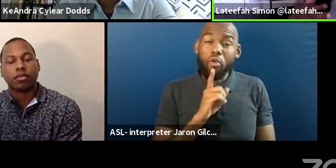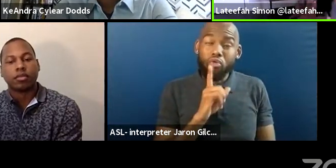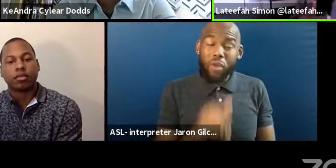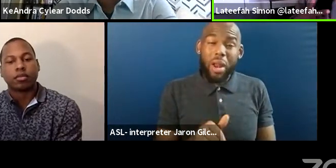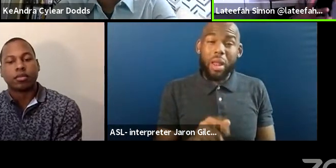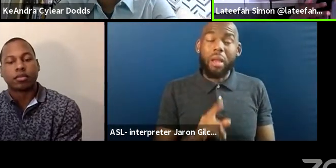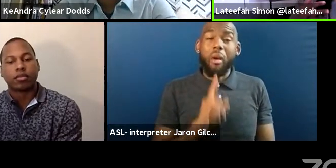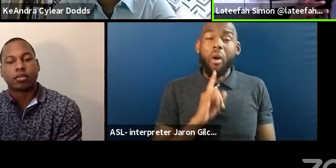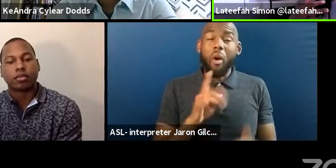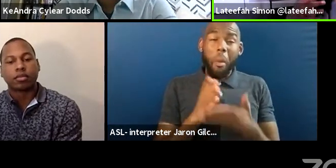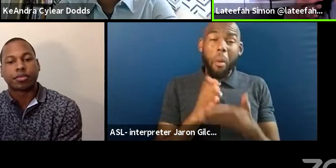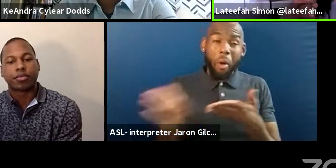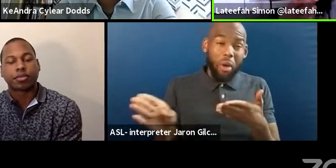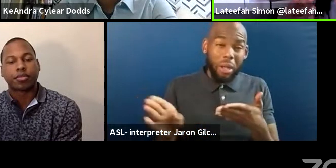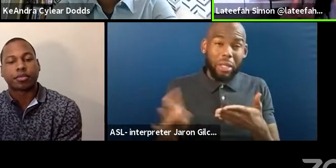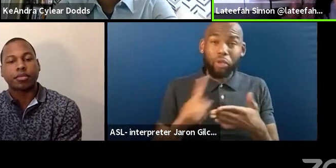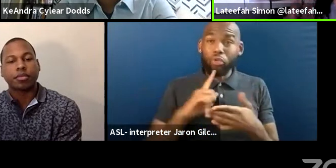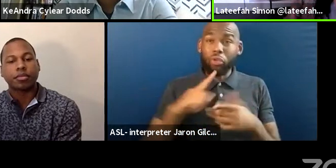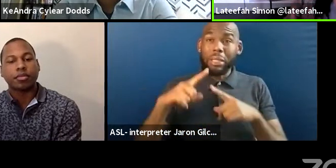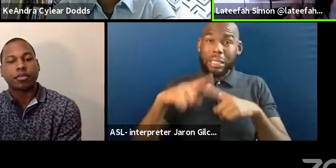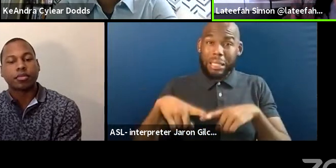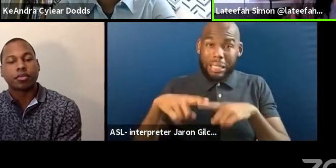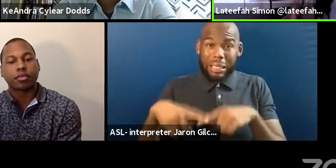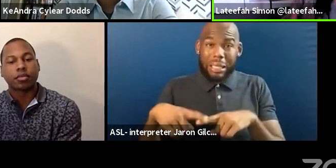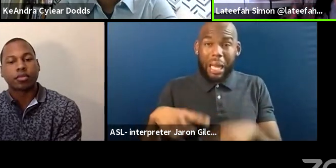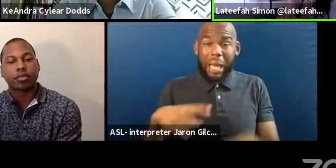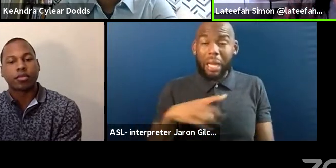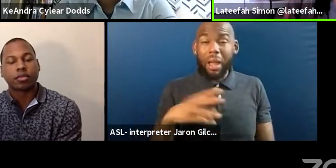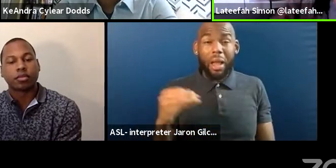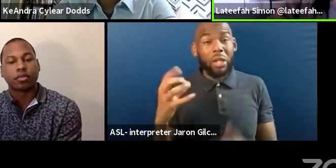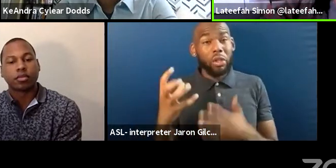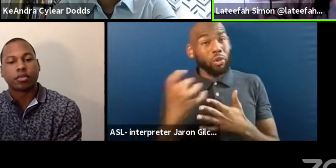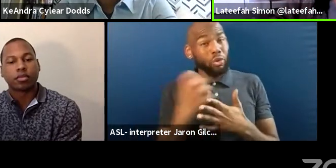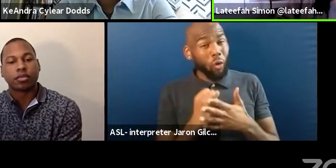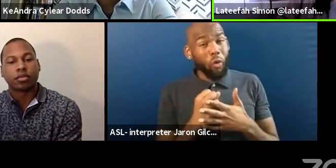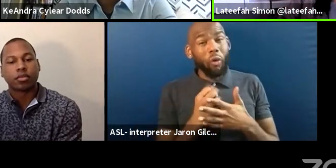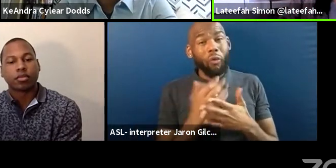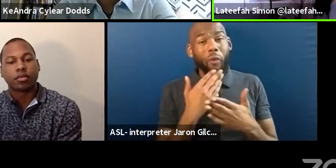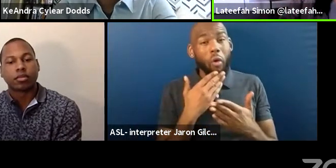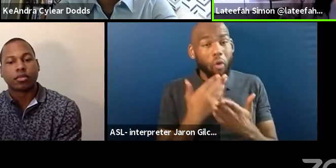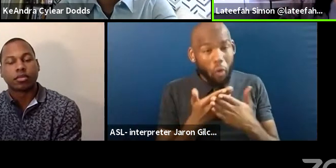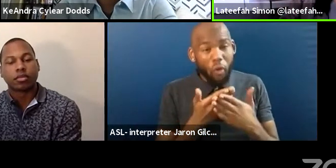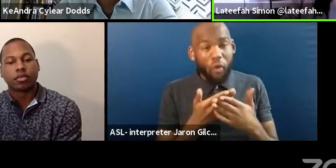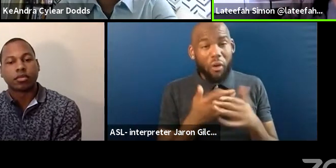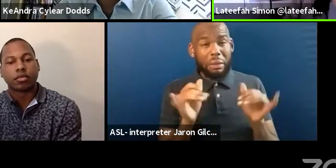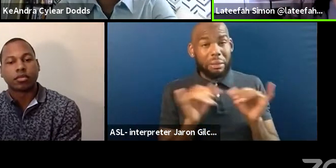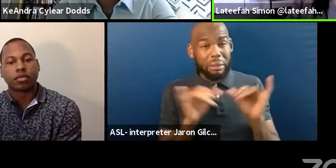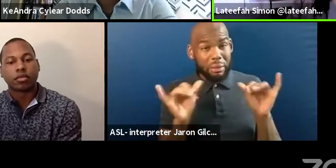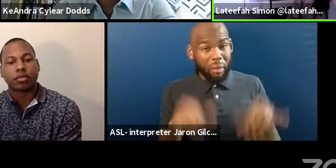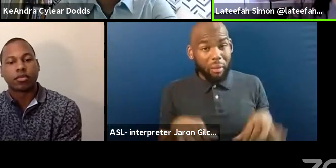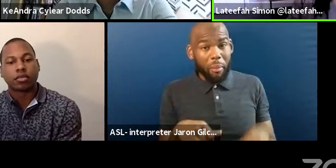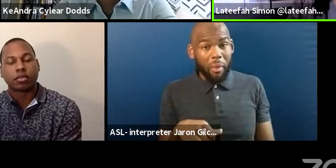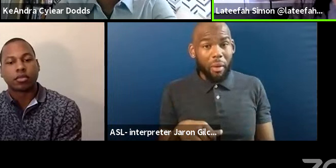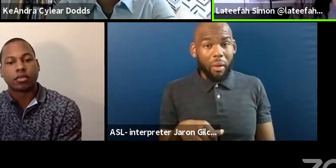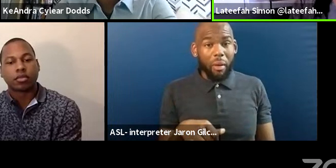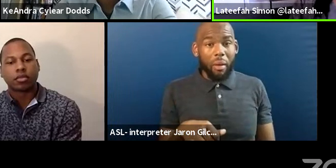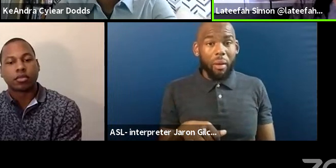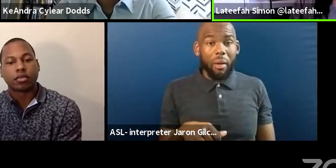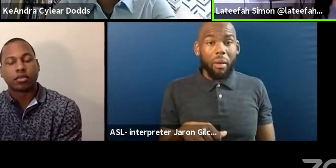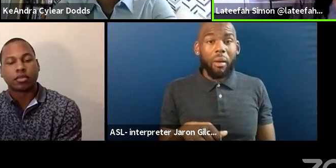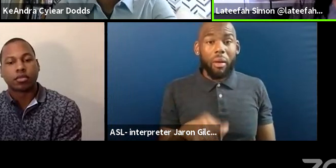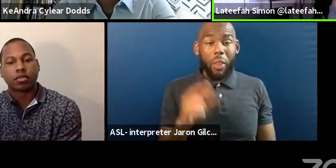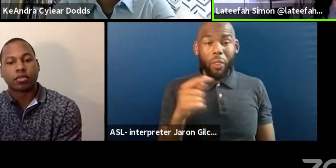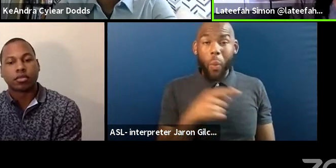deeply rely and are deserving of good systems, those voices are